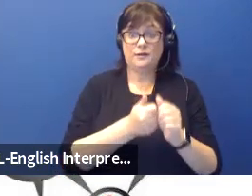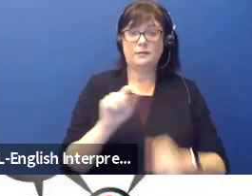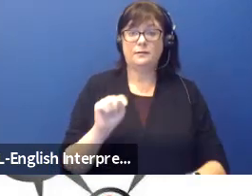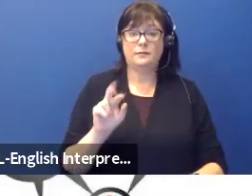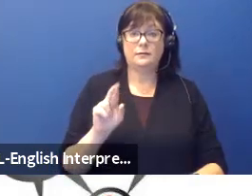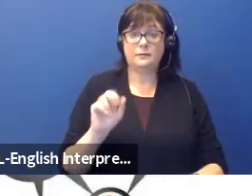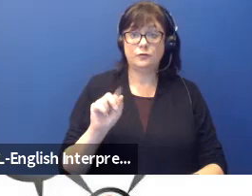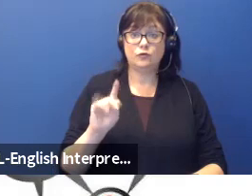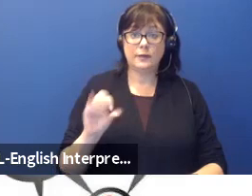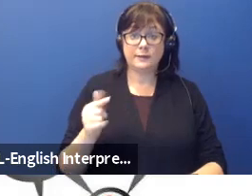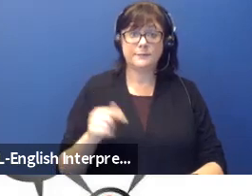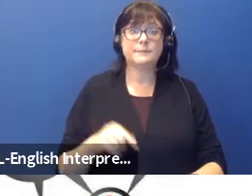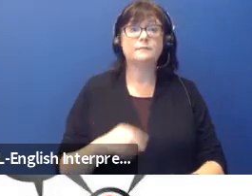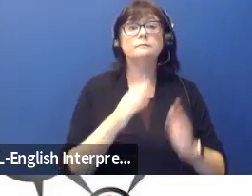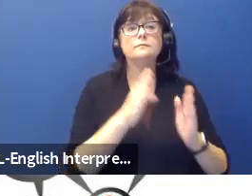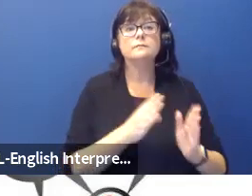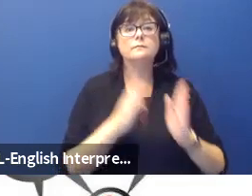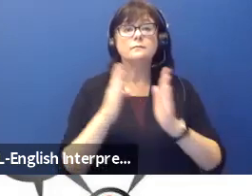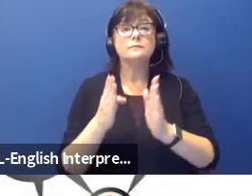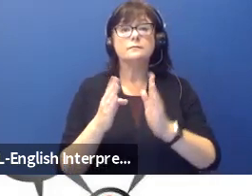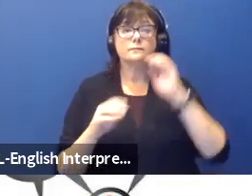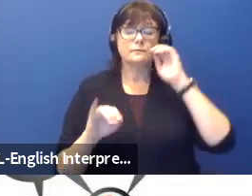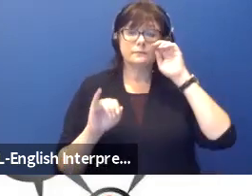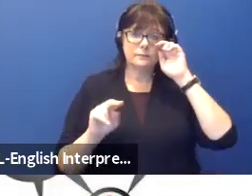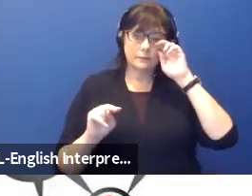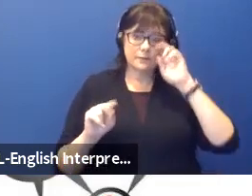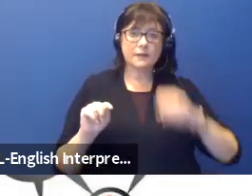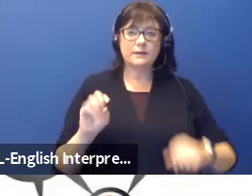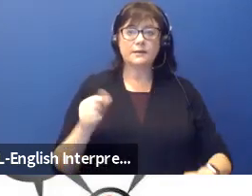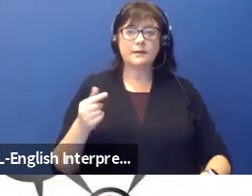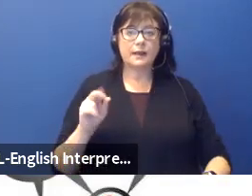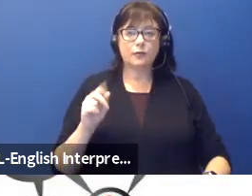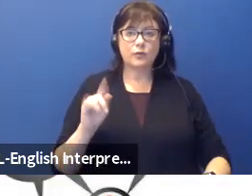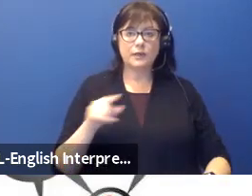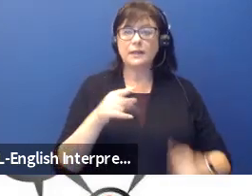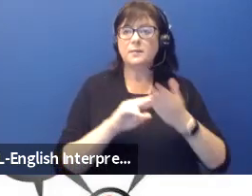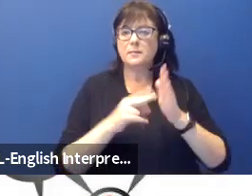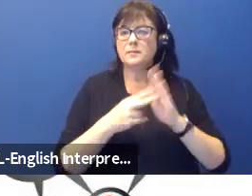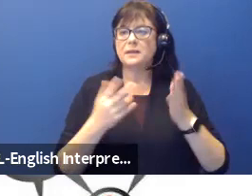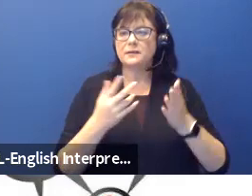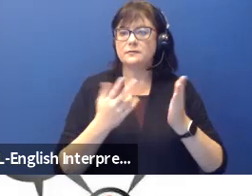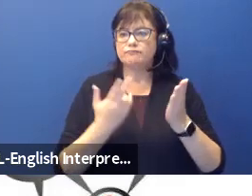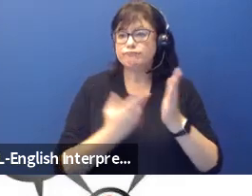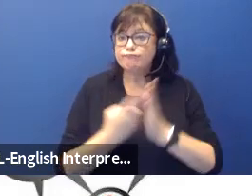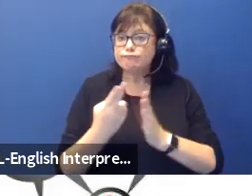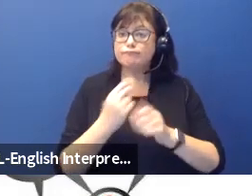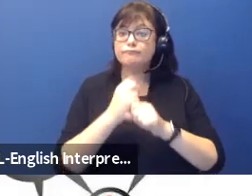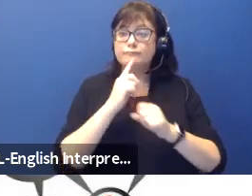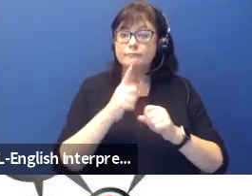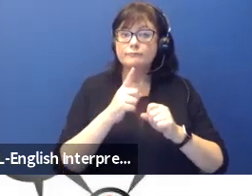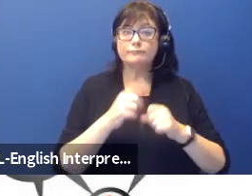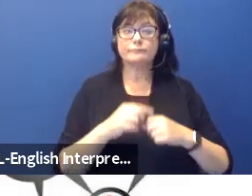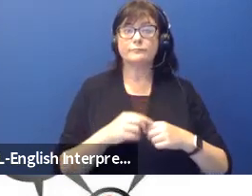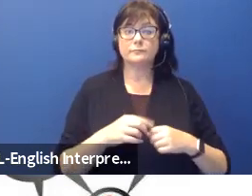And in terms of integrity, the data integrity is a little bit like the management here. Are you really making sure that the not only are you recording